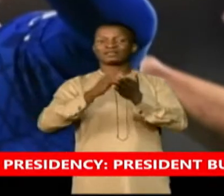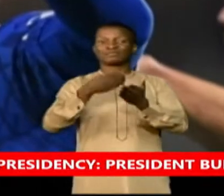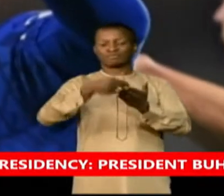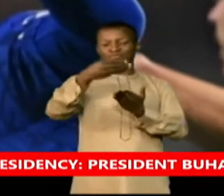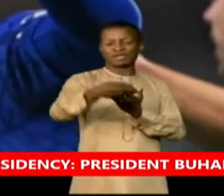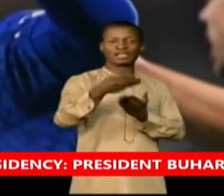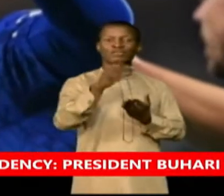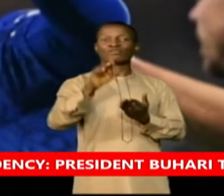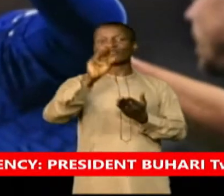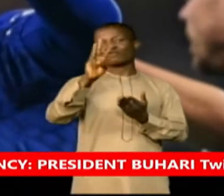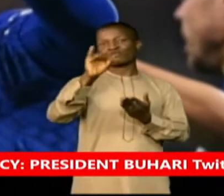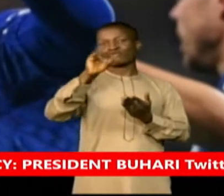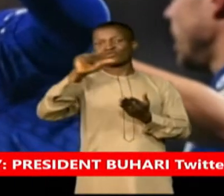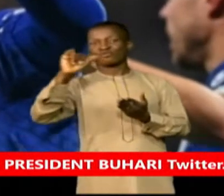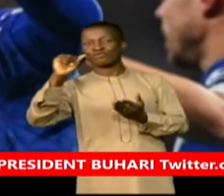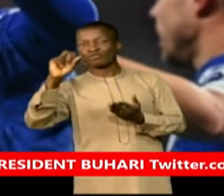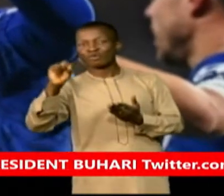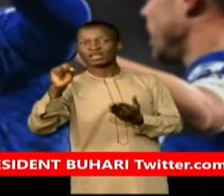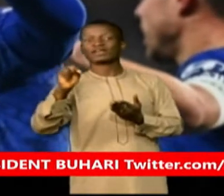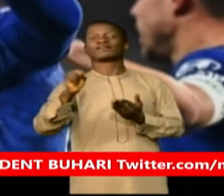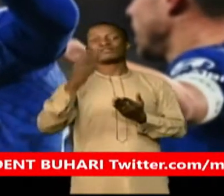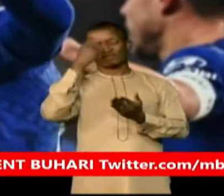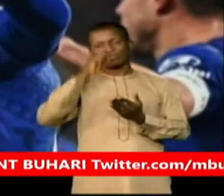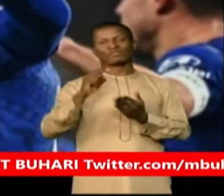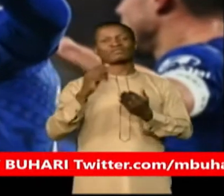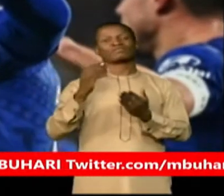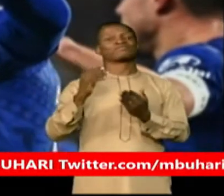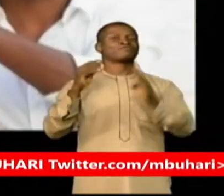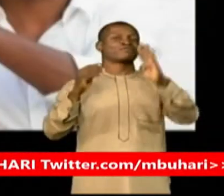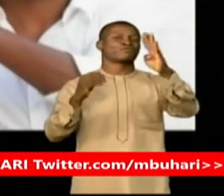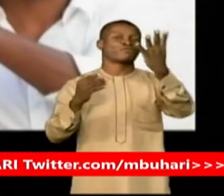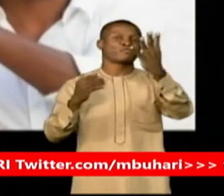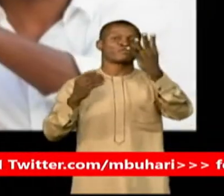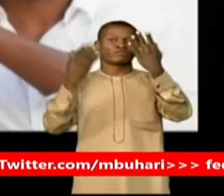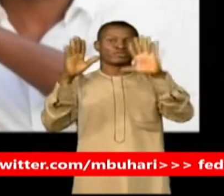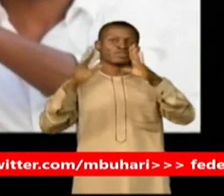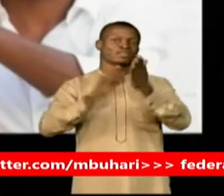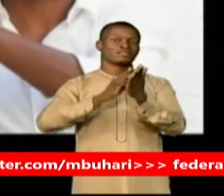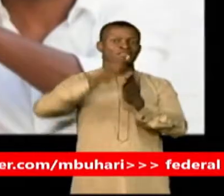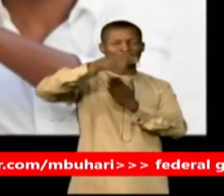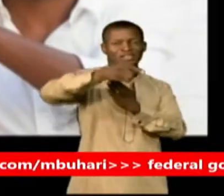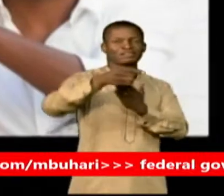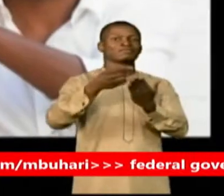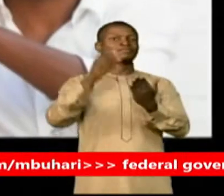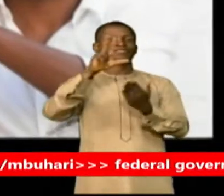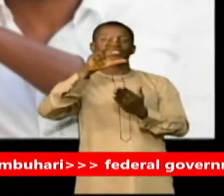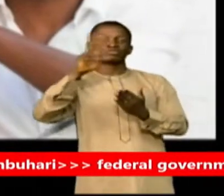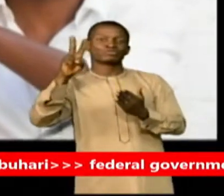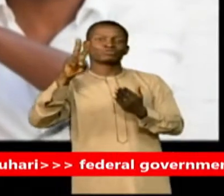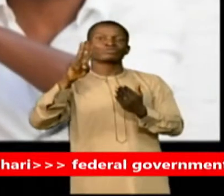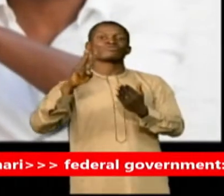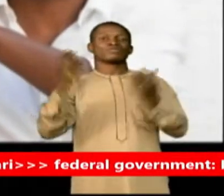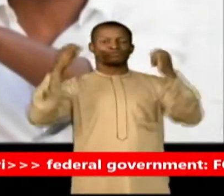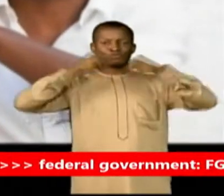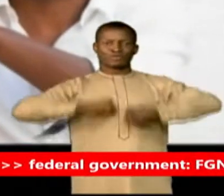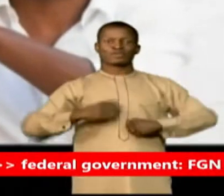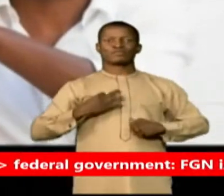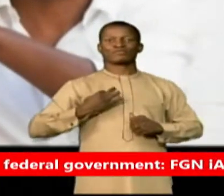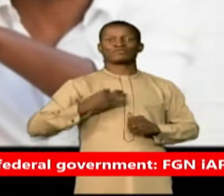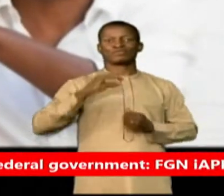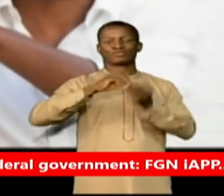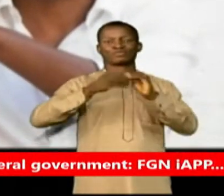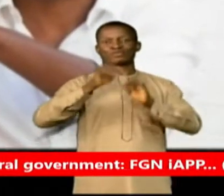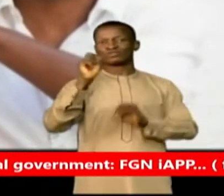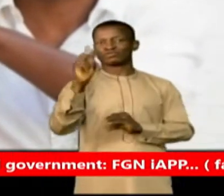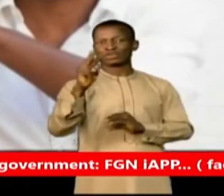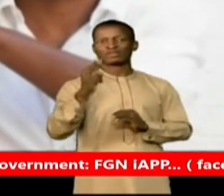Willian as a bold step towards a top 4 finish next season. The 32-year-old will sport jersey number 12 after he was signed on a